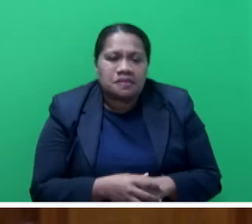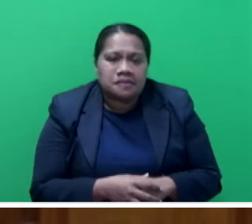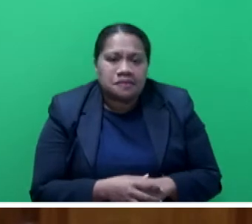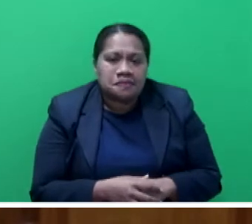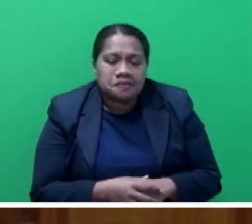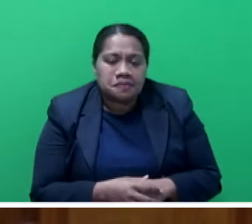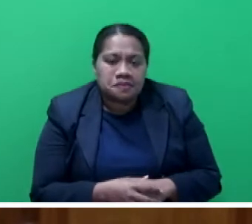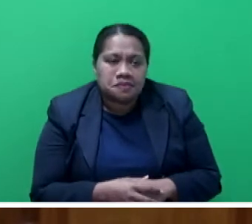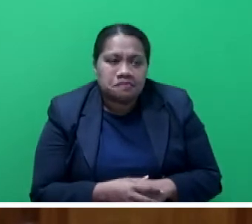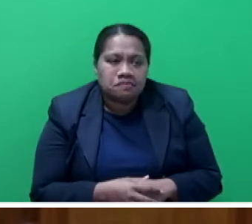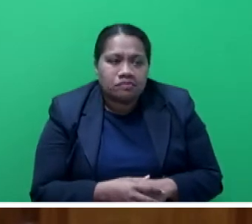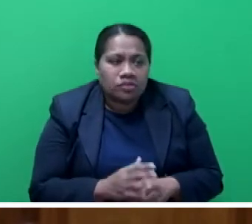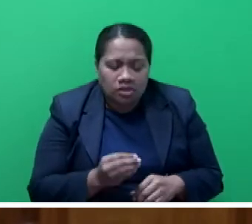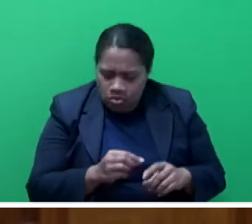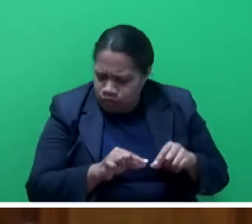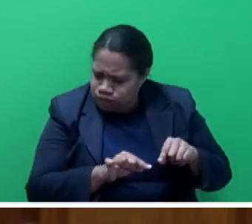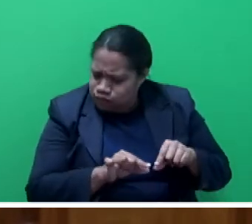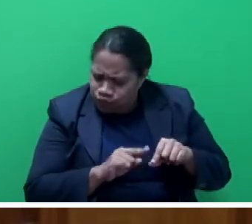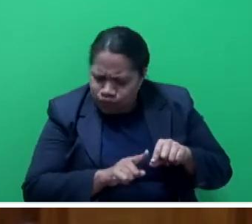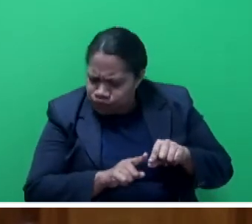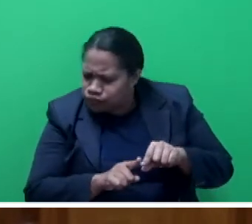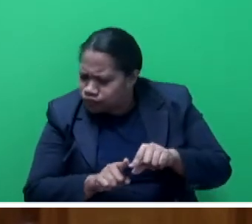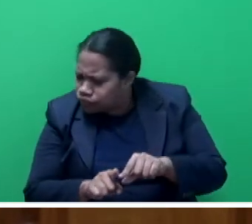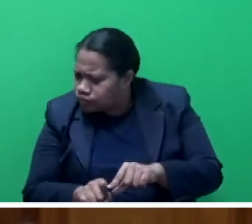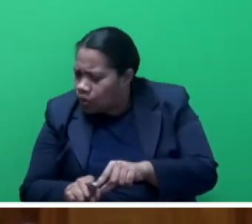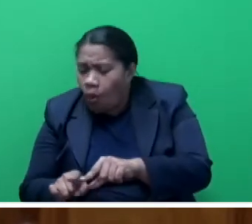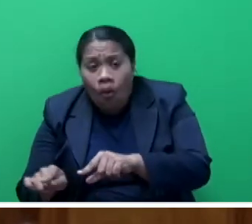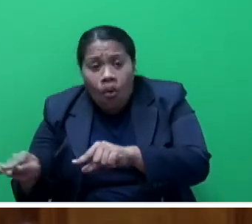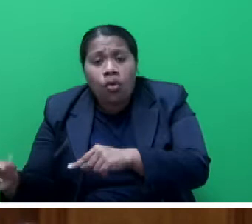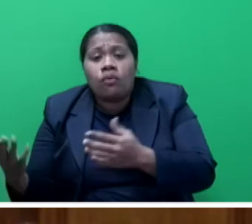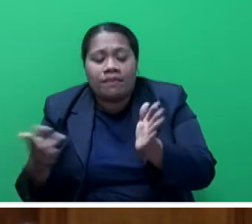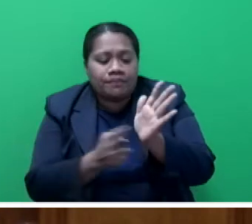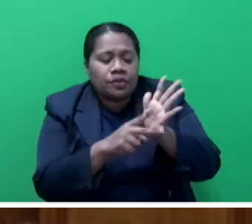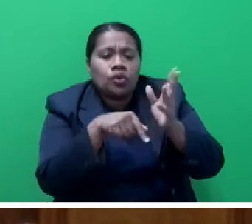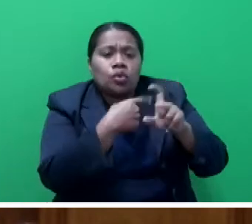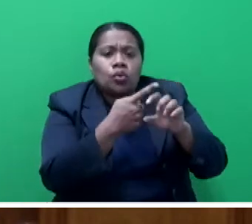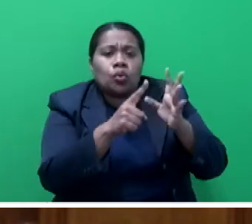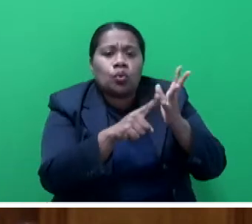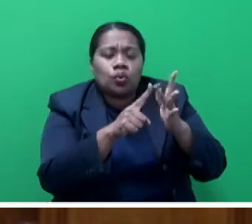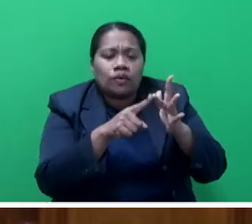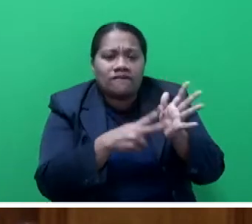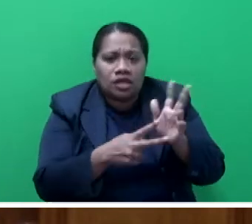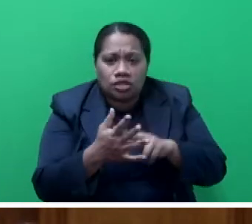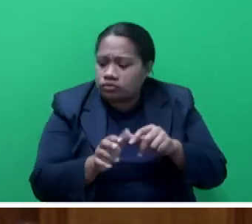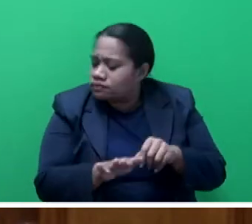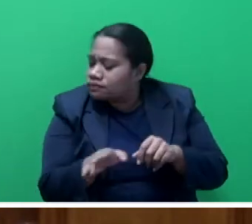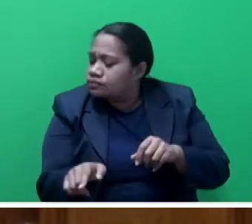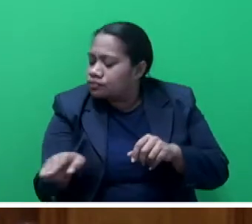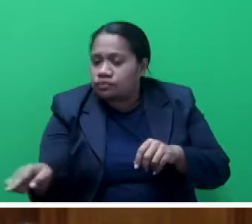And then they also had to follow it all the way down to Nukui village, which is right down at the mouth of the river where it meets the